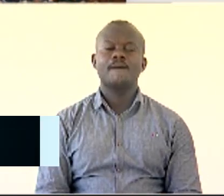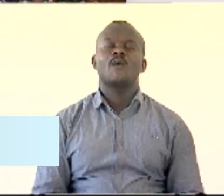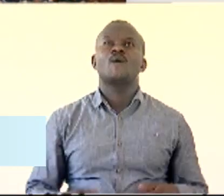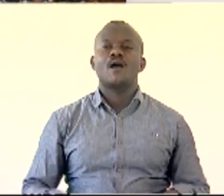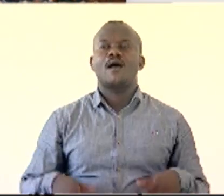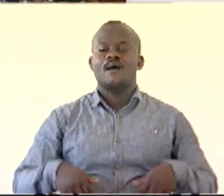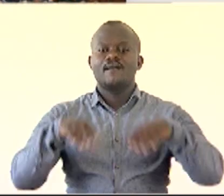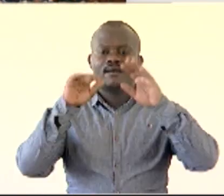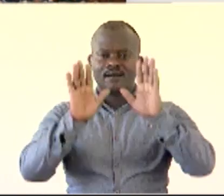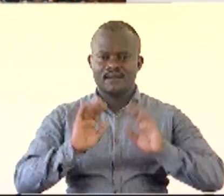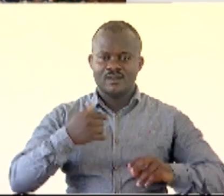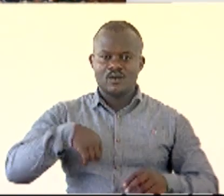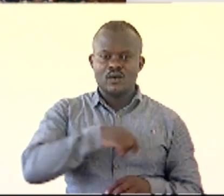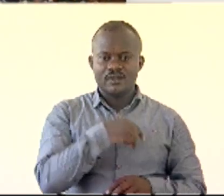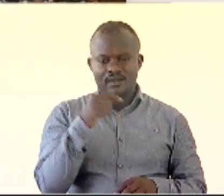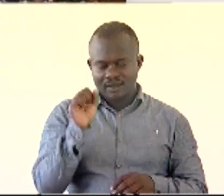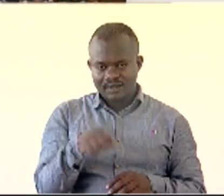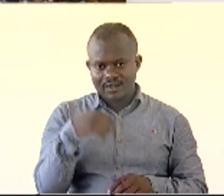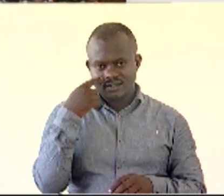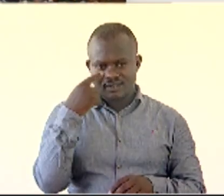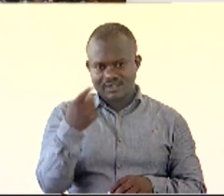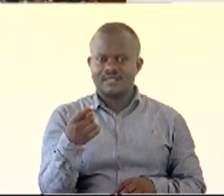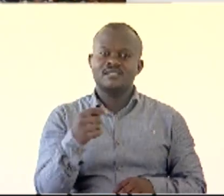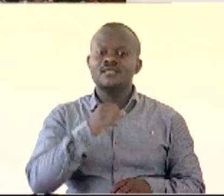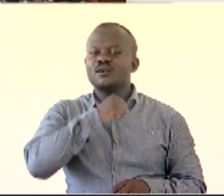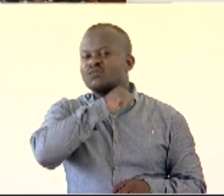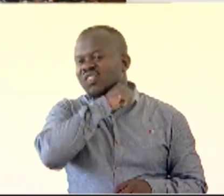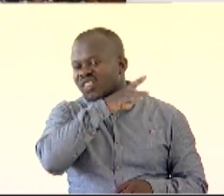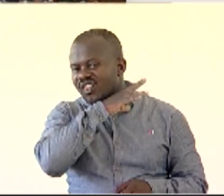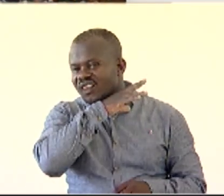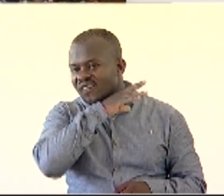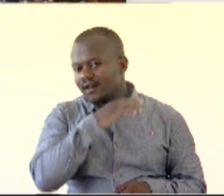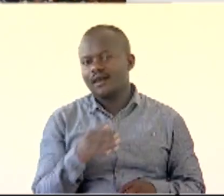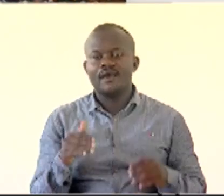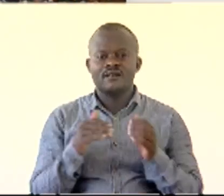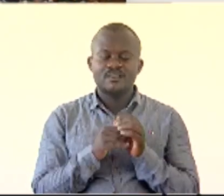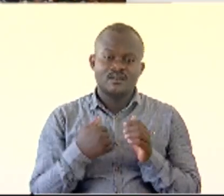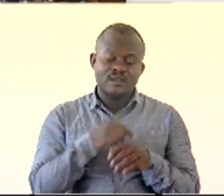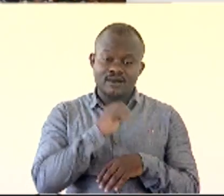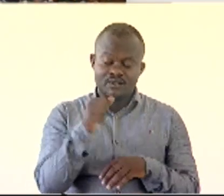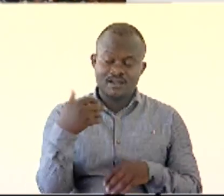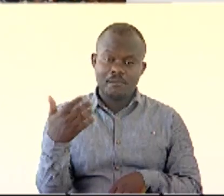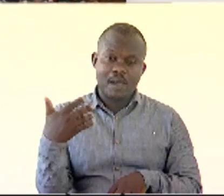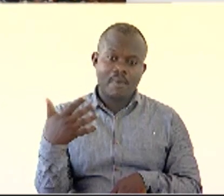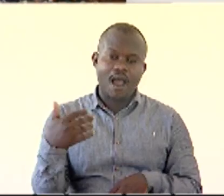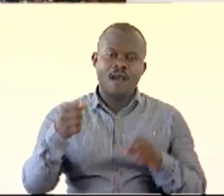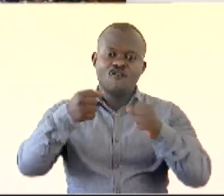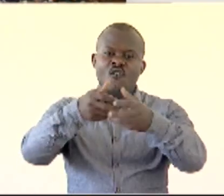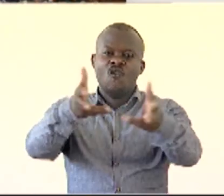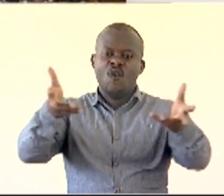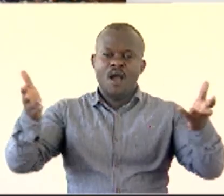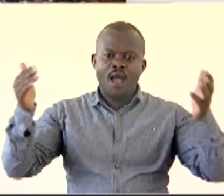Excellent. We can see polythene bags. We can even see different paper bags